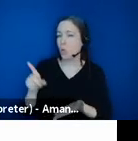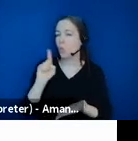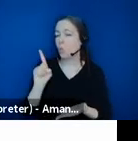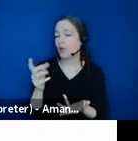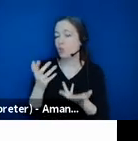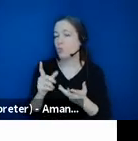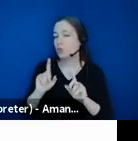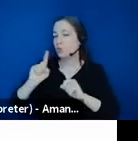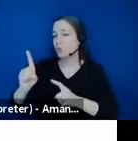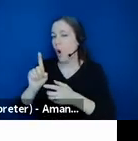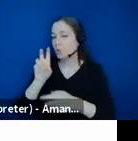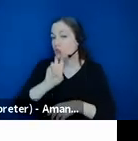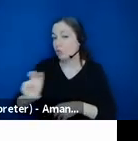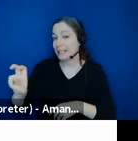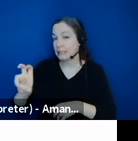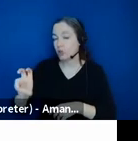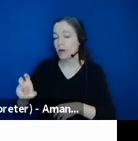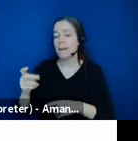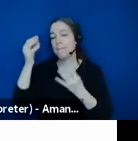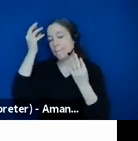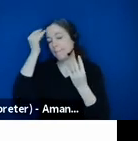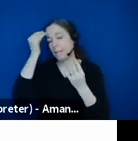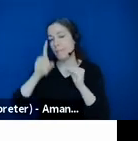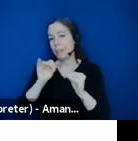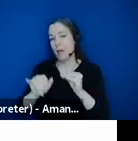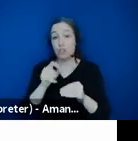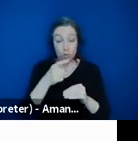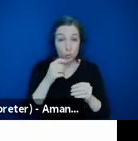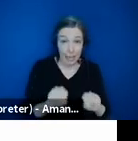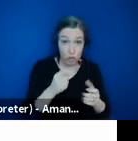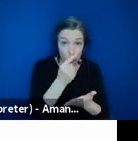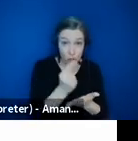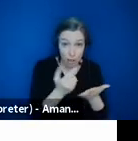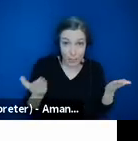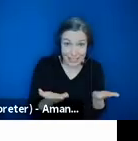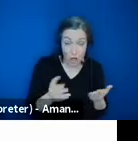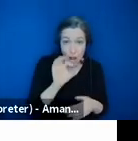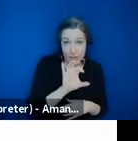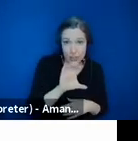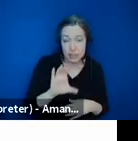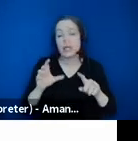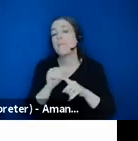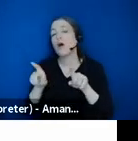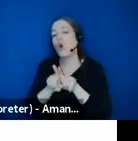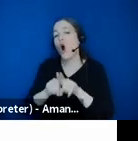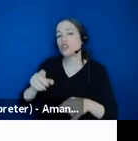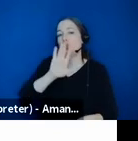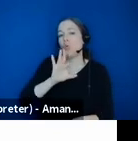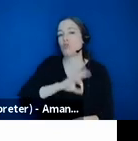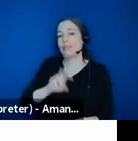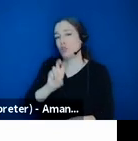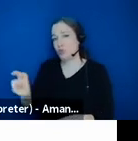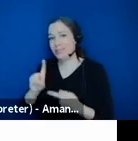and so that you can graduate FCC, but also so those credits transfer with you to your four year school. Then through their office